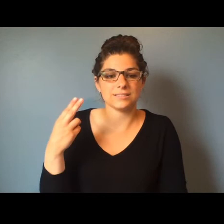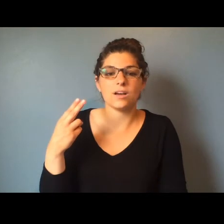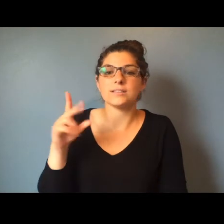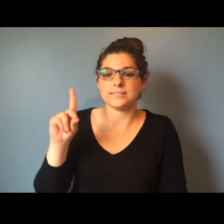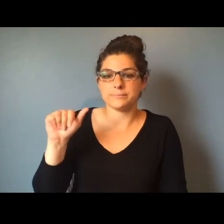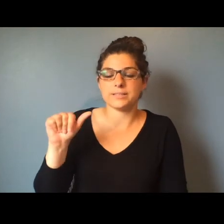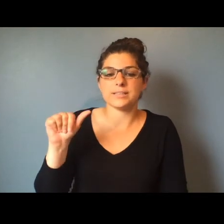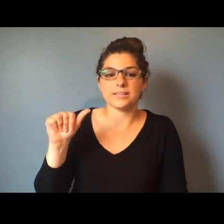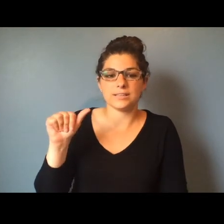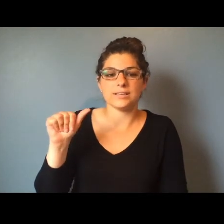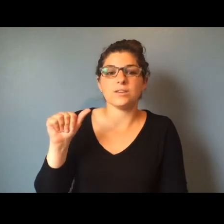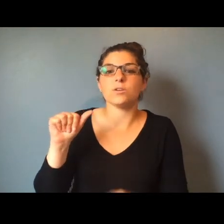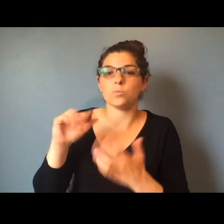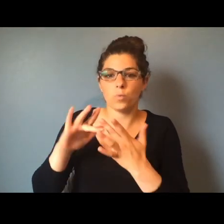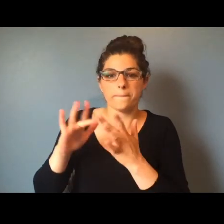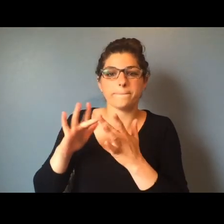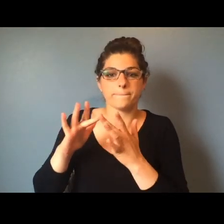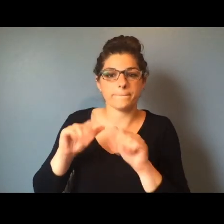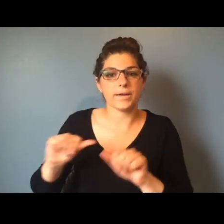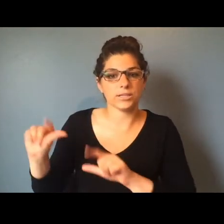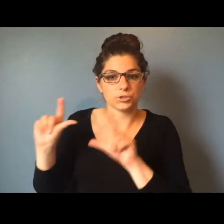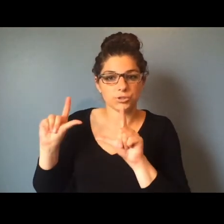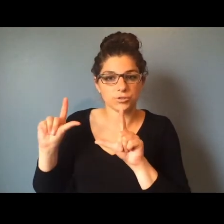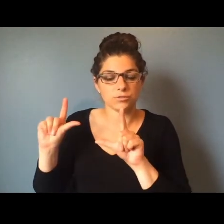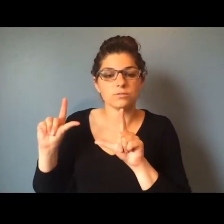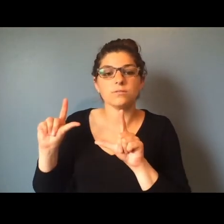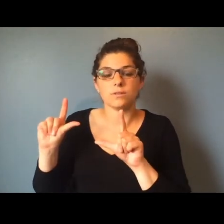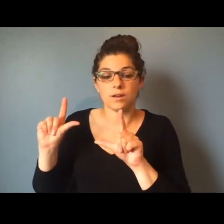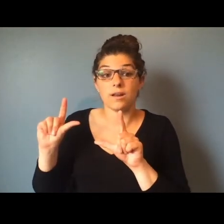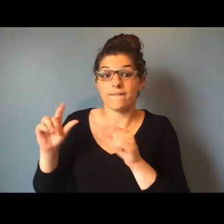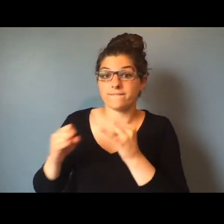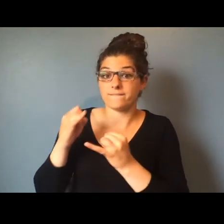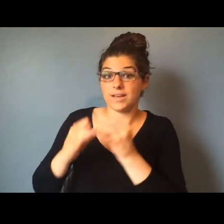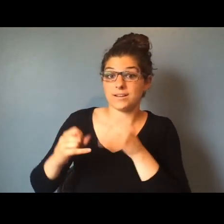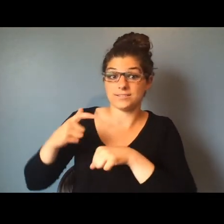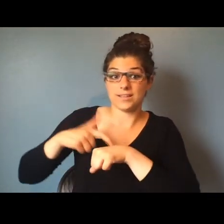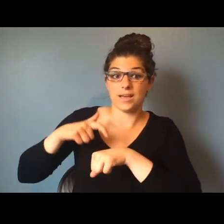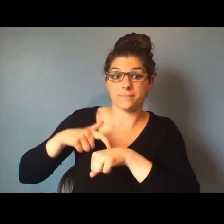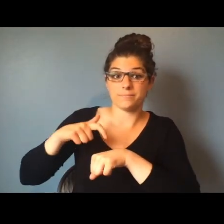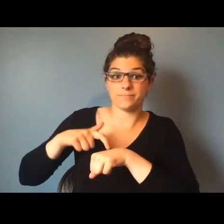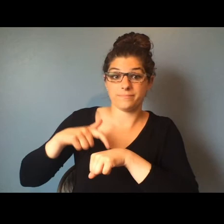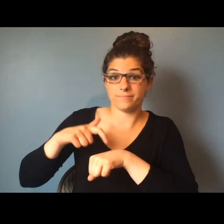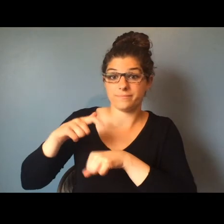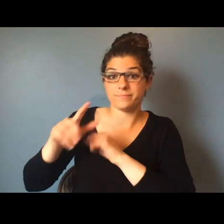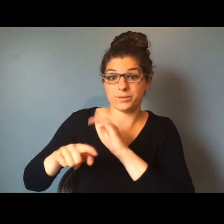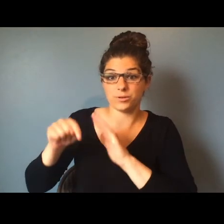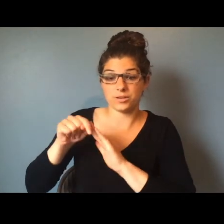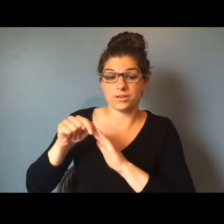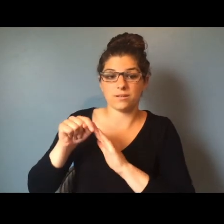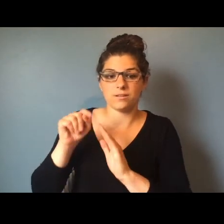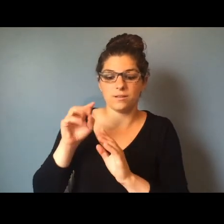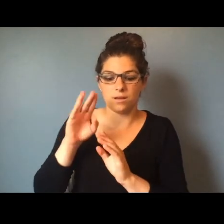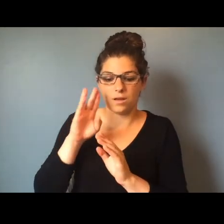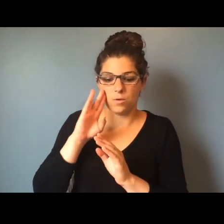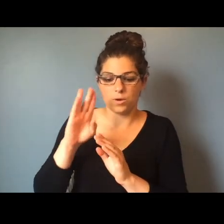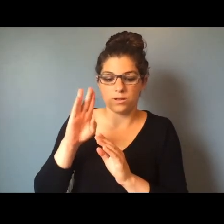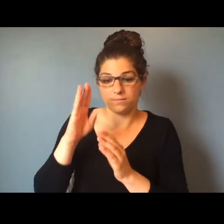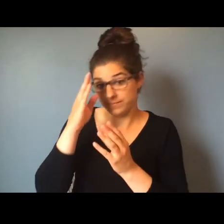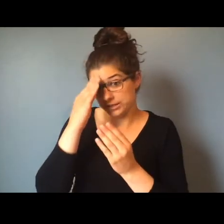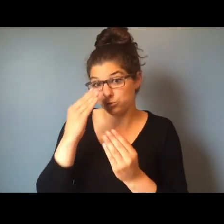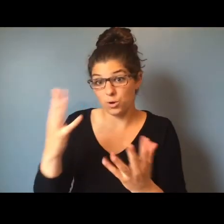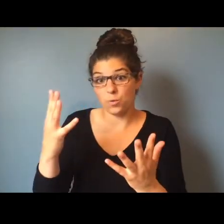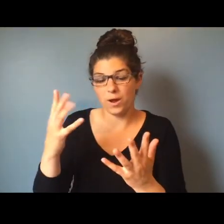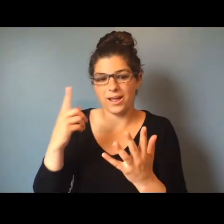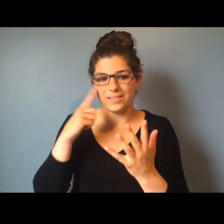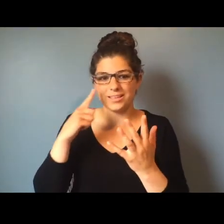Disability Unite webpage. Once I get a final time period, I'll let you guys know. I